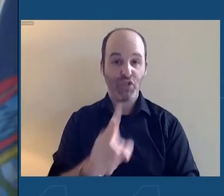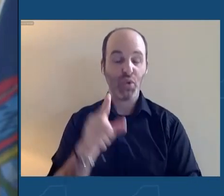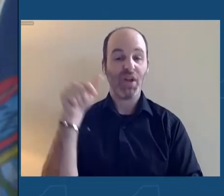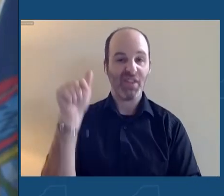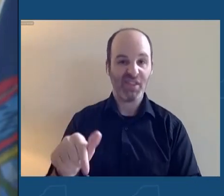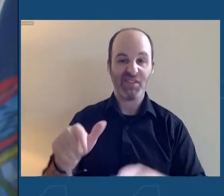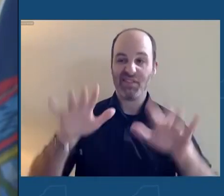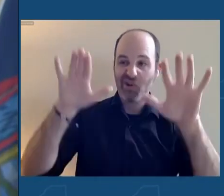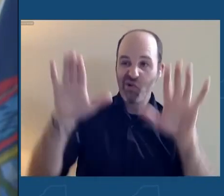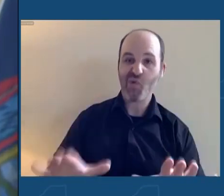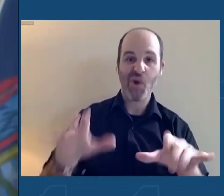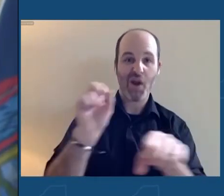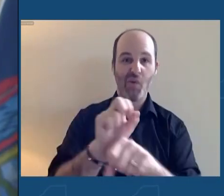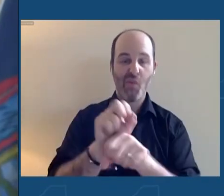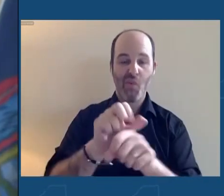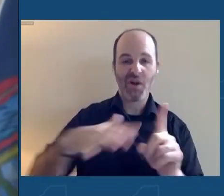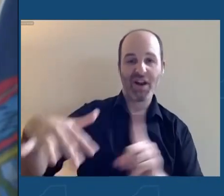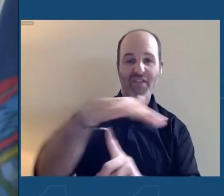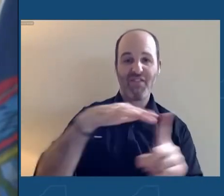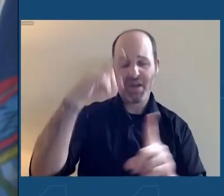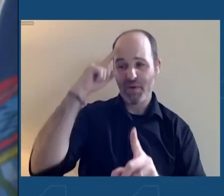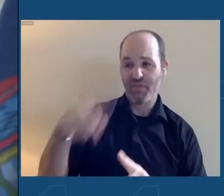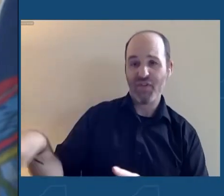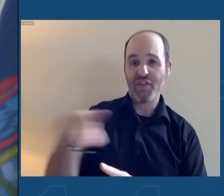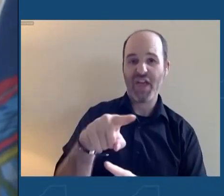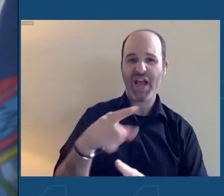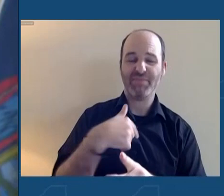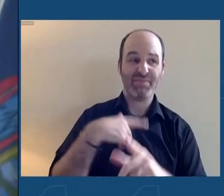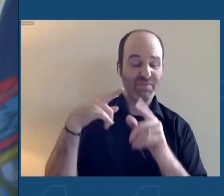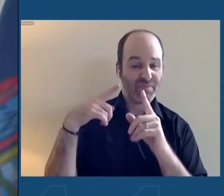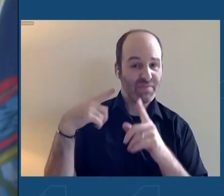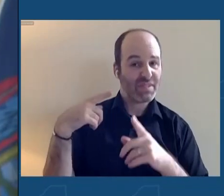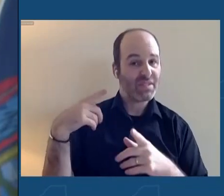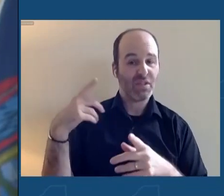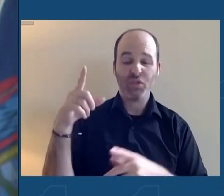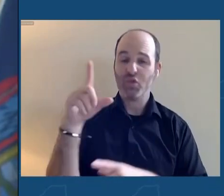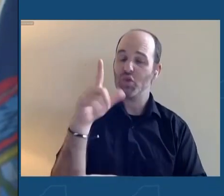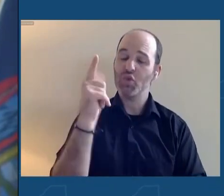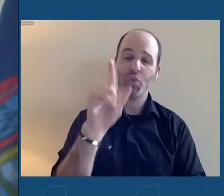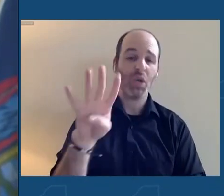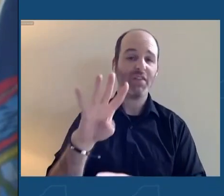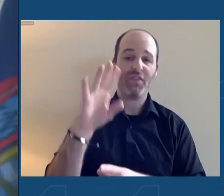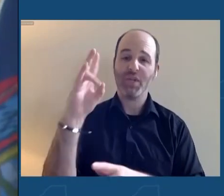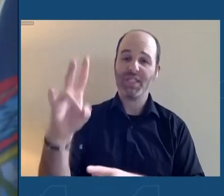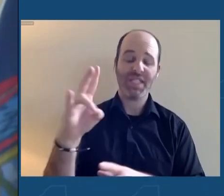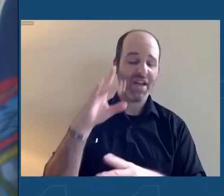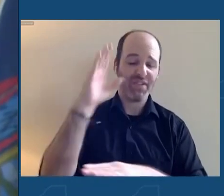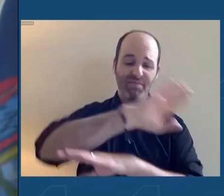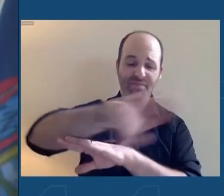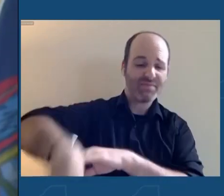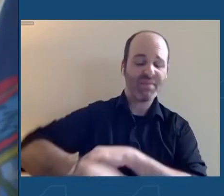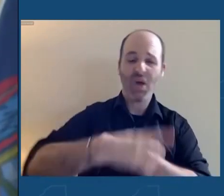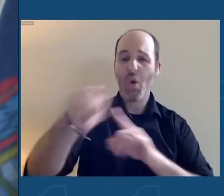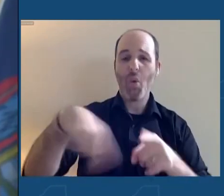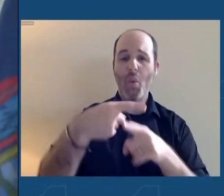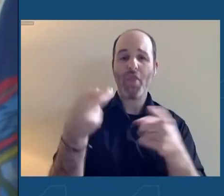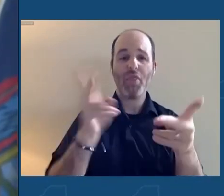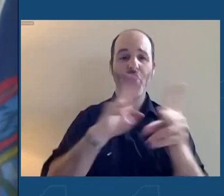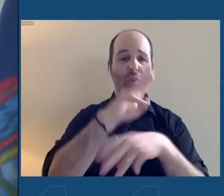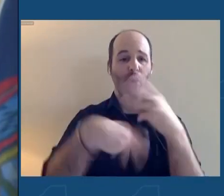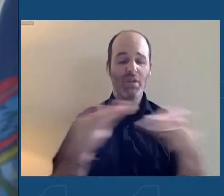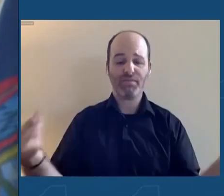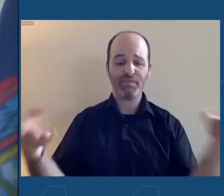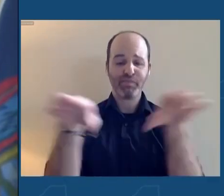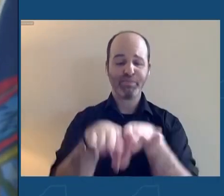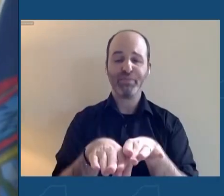work environment for them. They kept this airport going 24/7 when most of the world was shut down. They